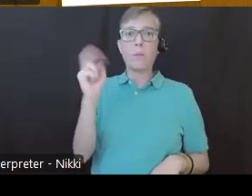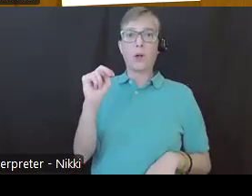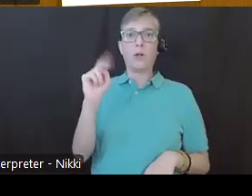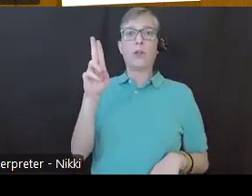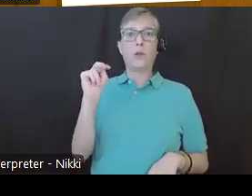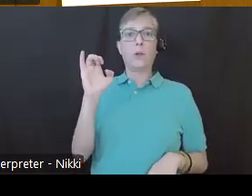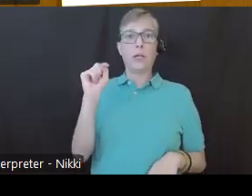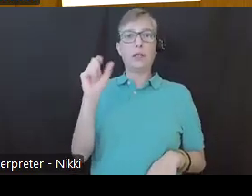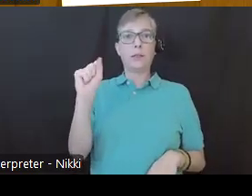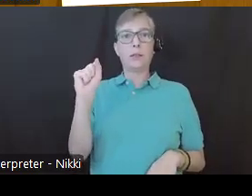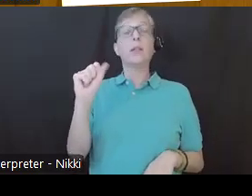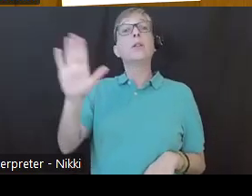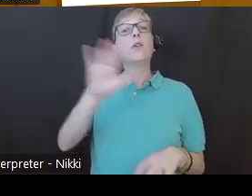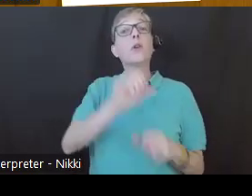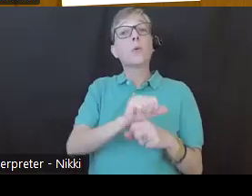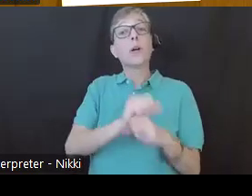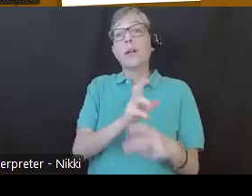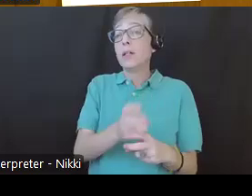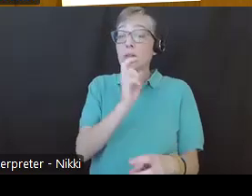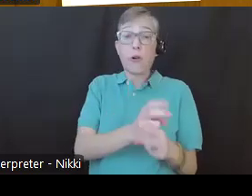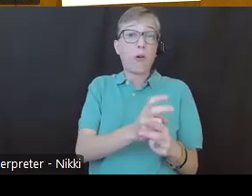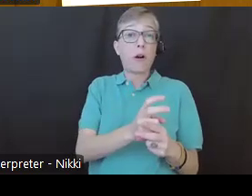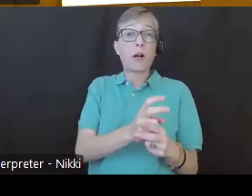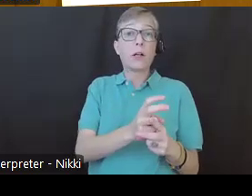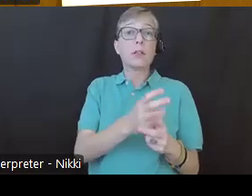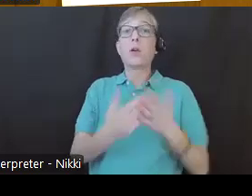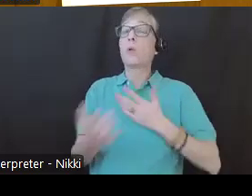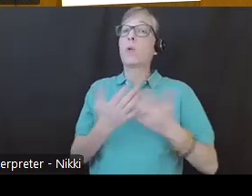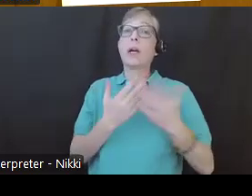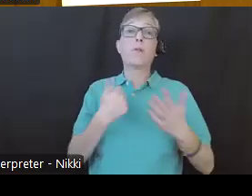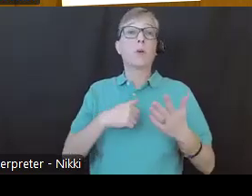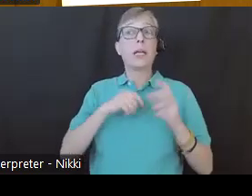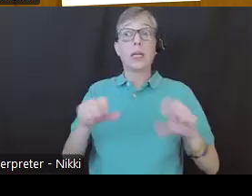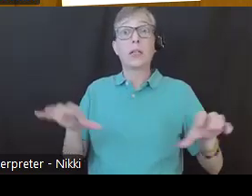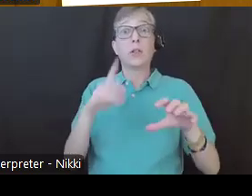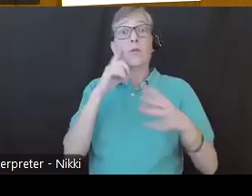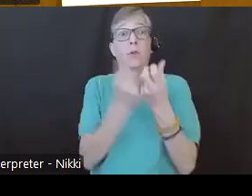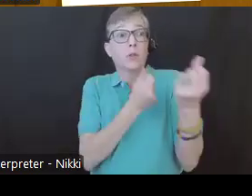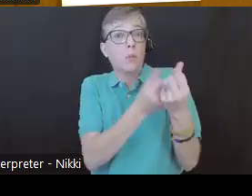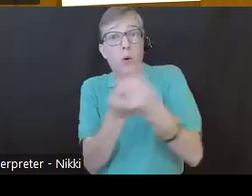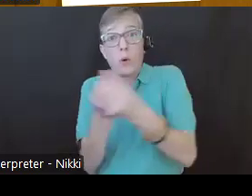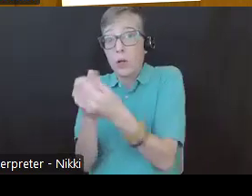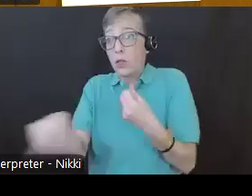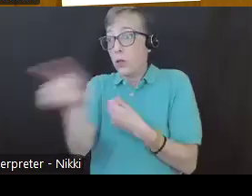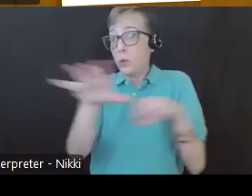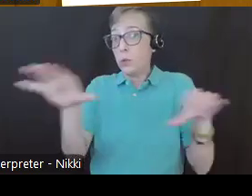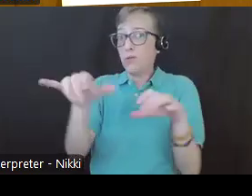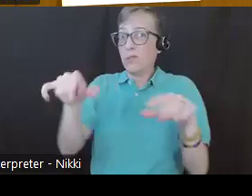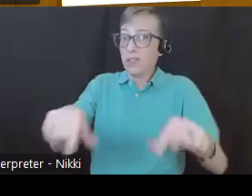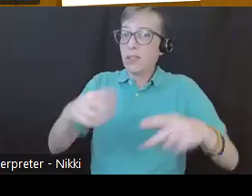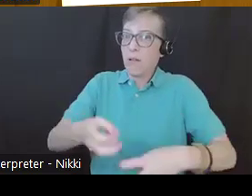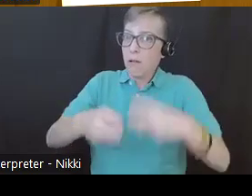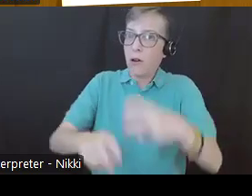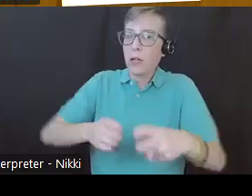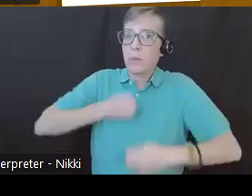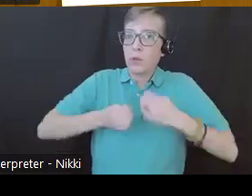we can do to support you all in doing this emotional work, I think is important. What some of our nurses and therapists will